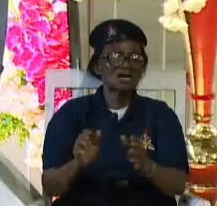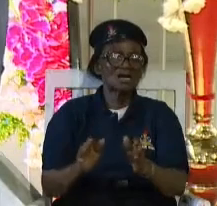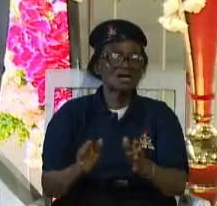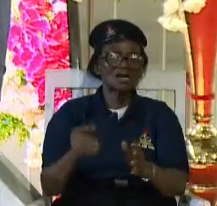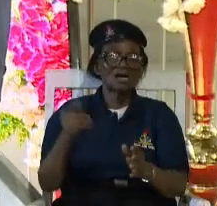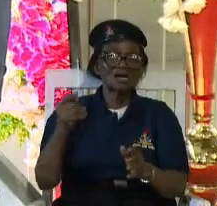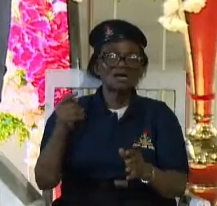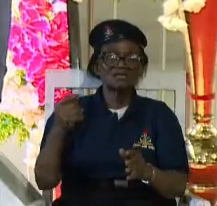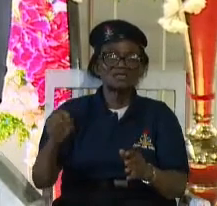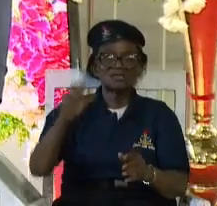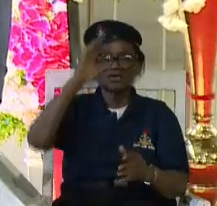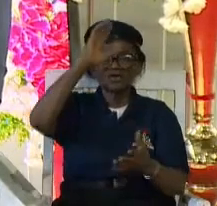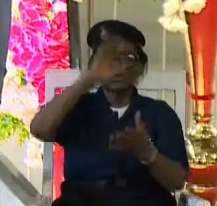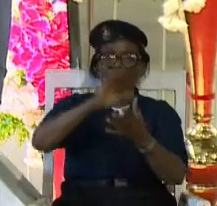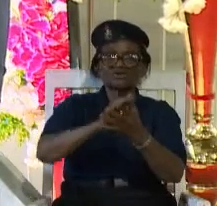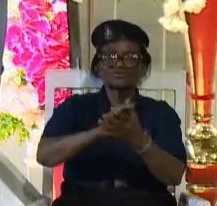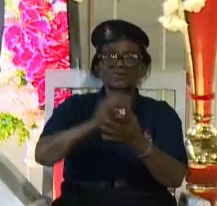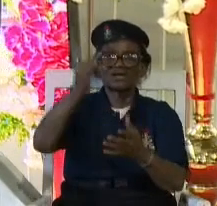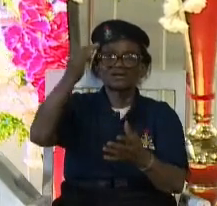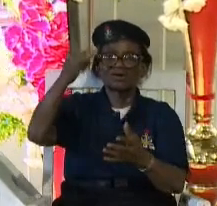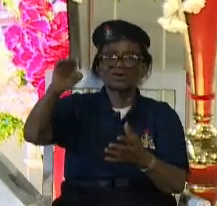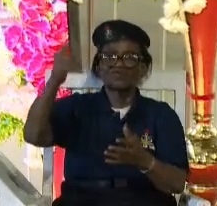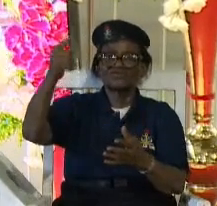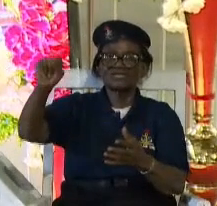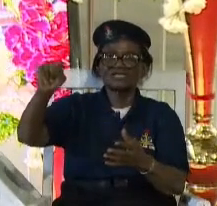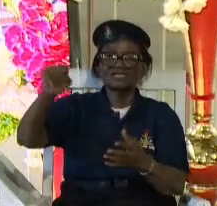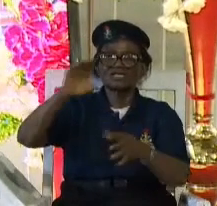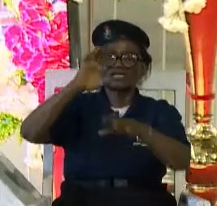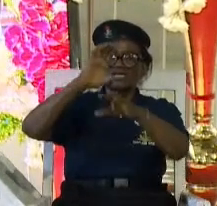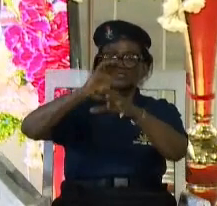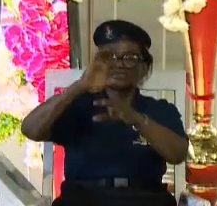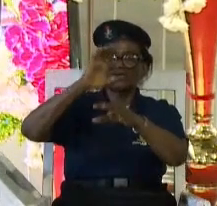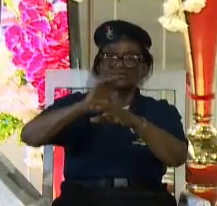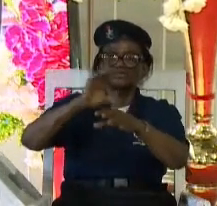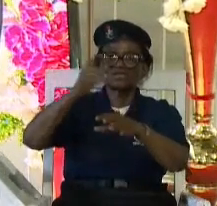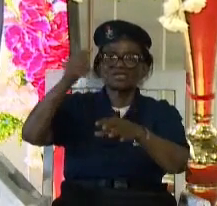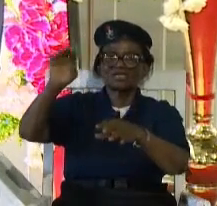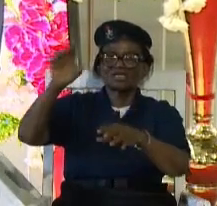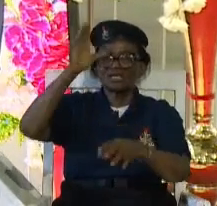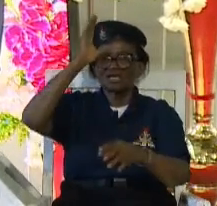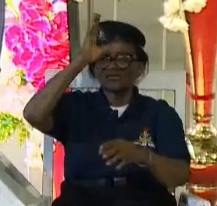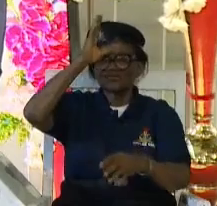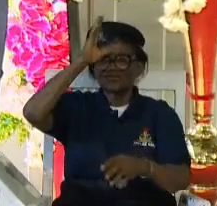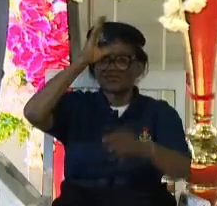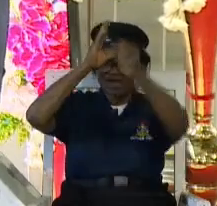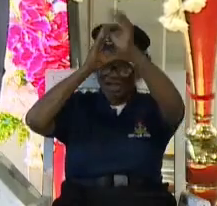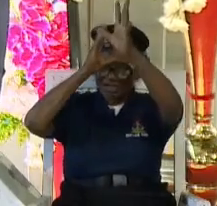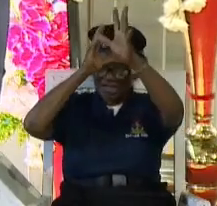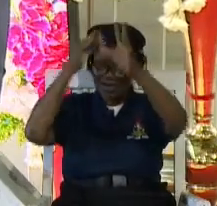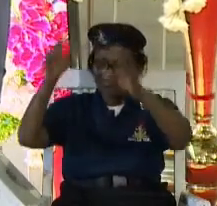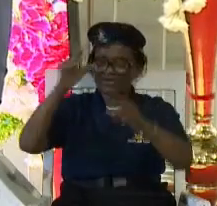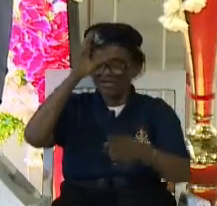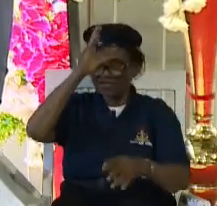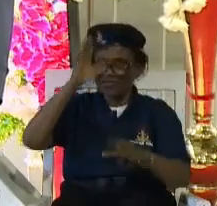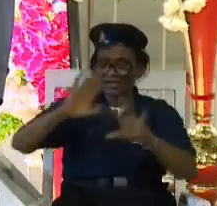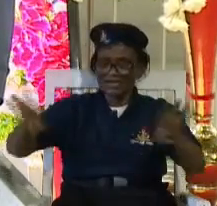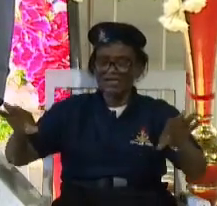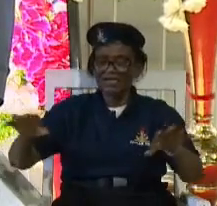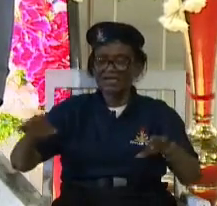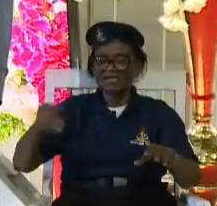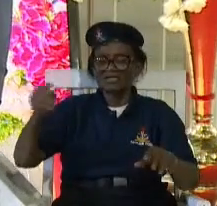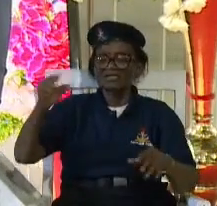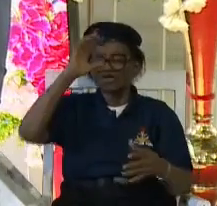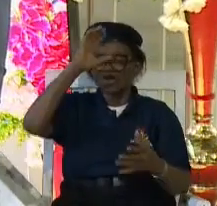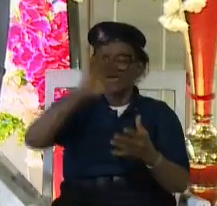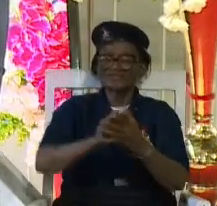The husband of the church. The father of the fatherless. the husband